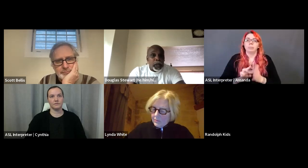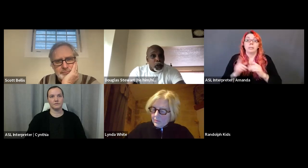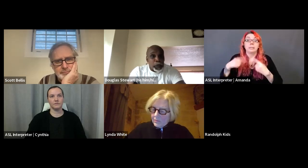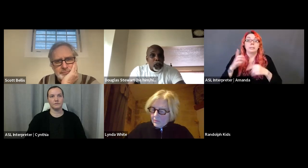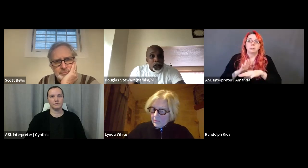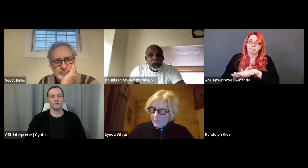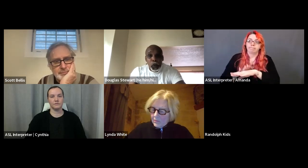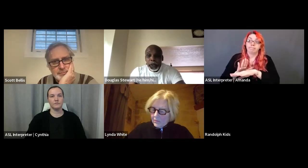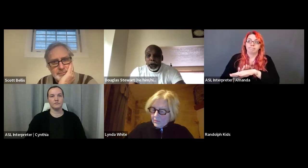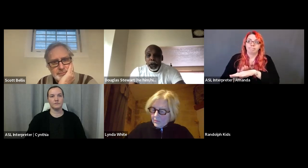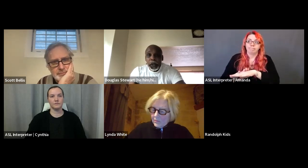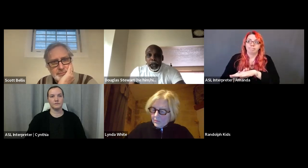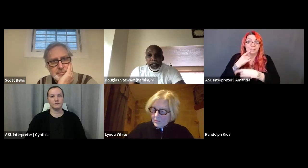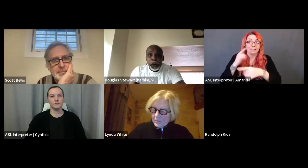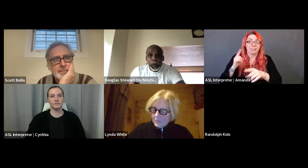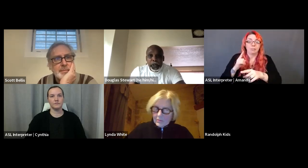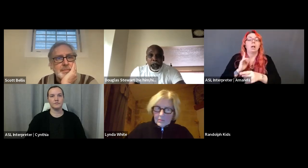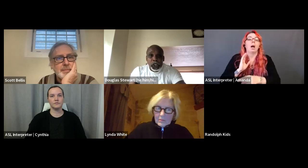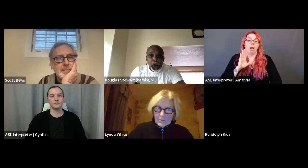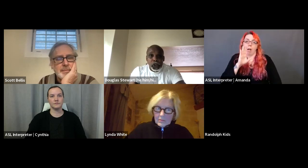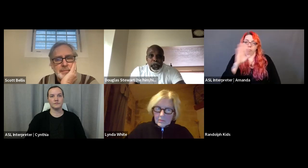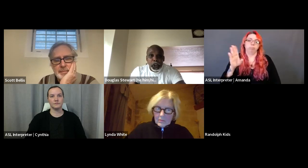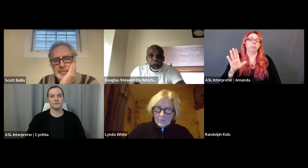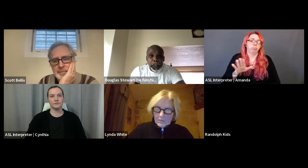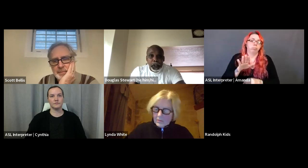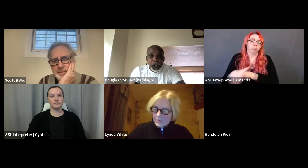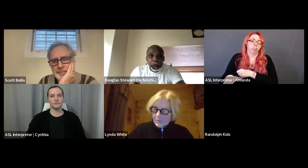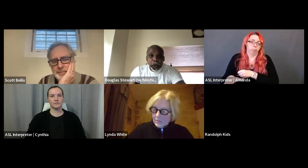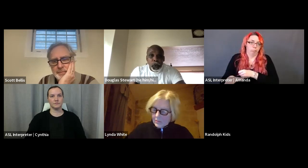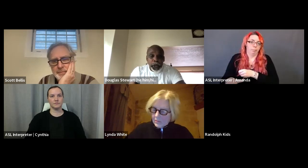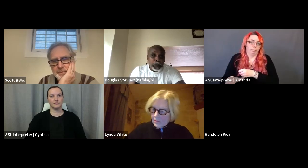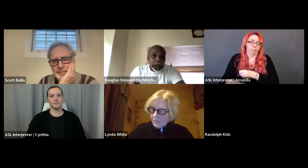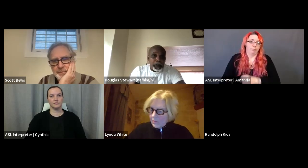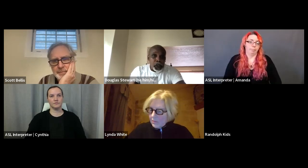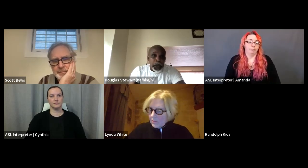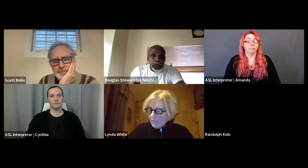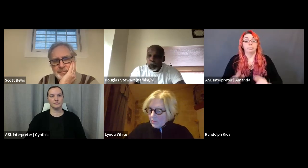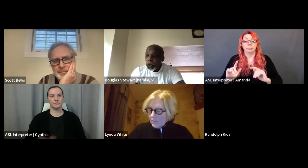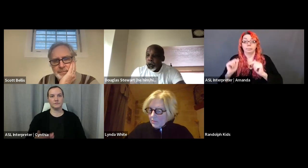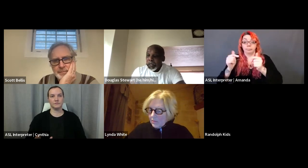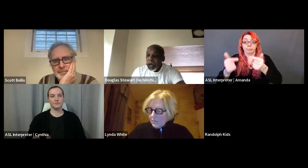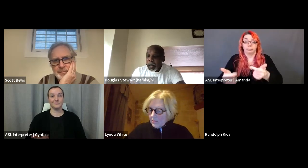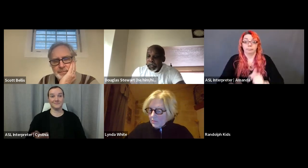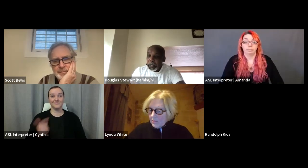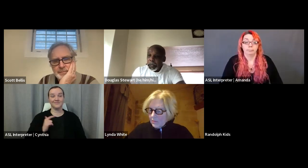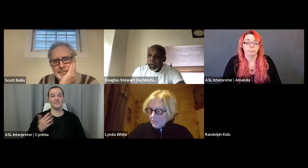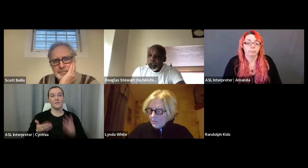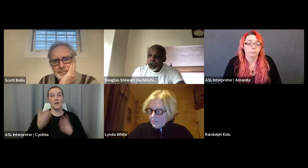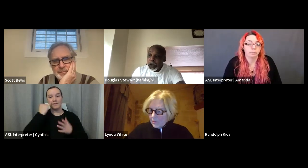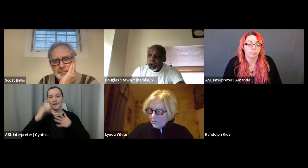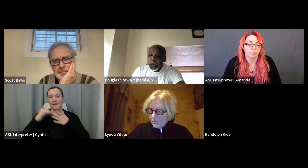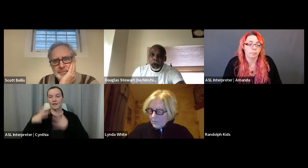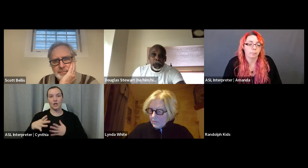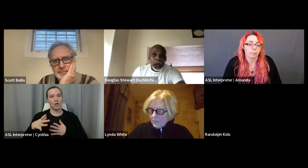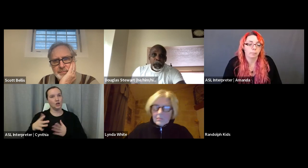out. Now, you might also have to wonder, is there a point at which also in terms of leadership, where you might have to say to someone who is constantly having